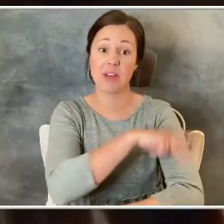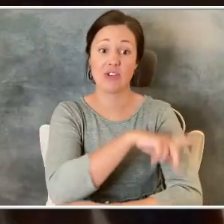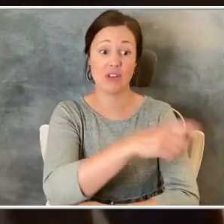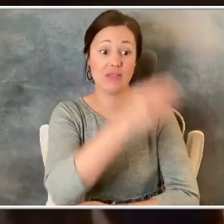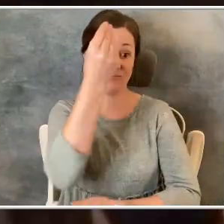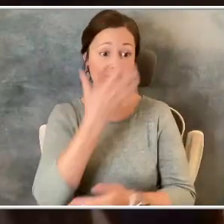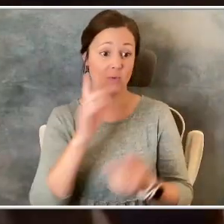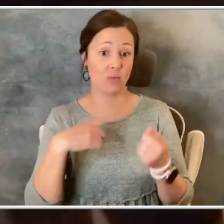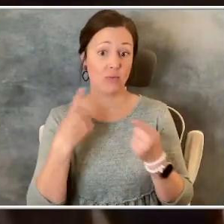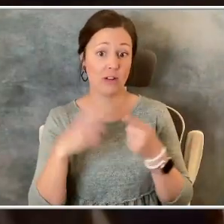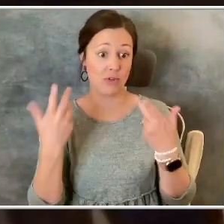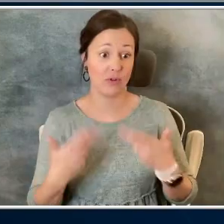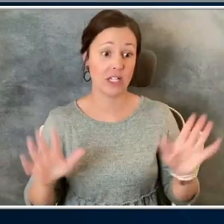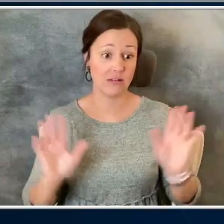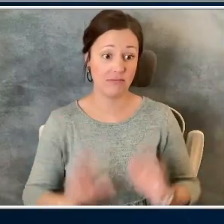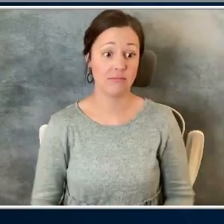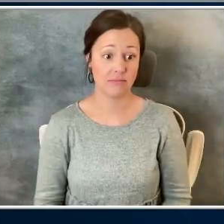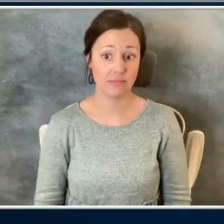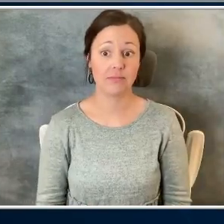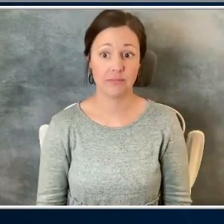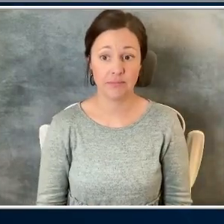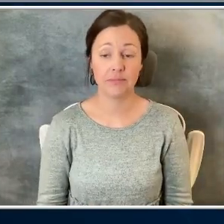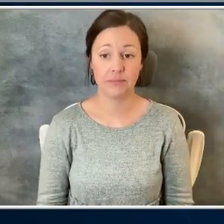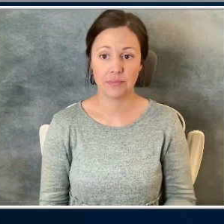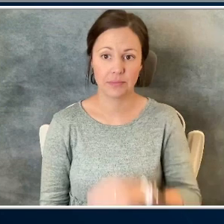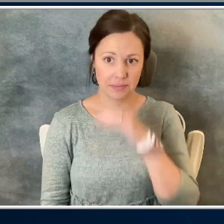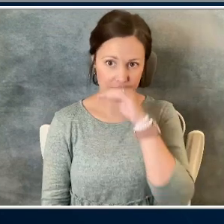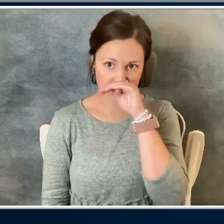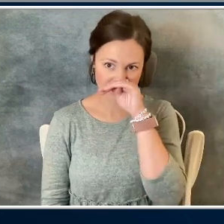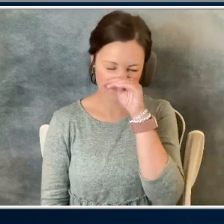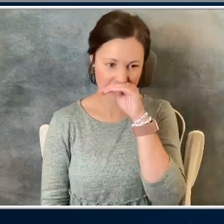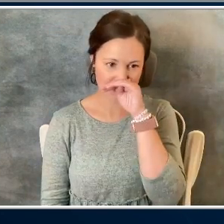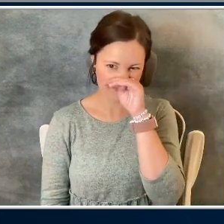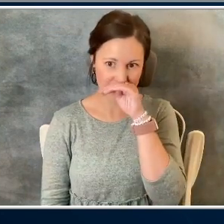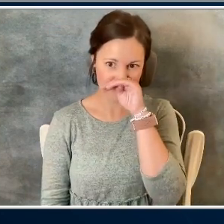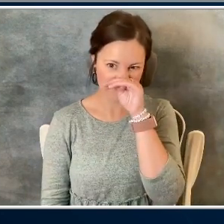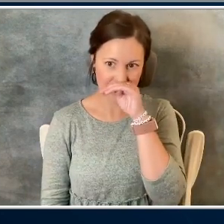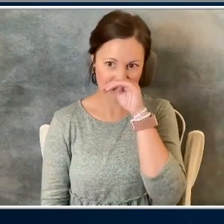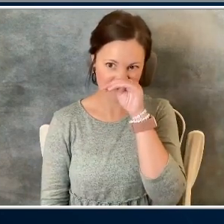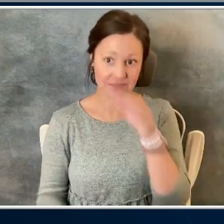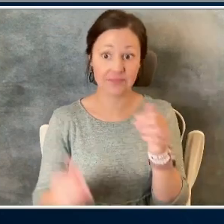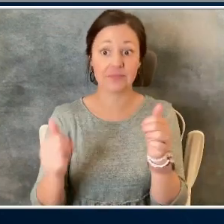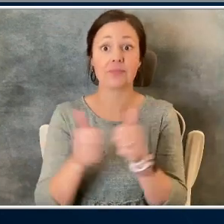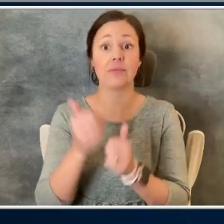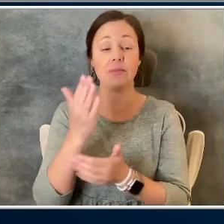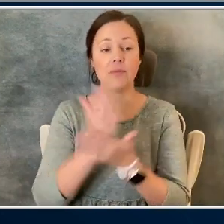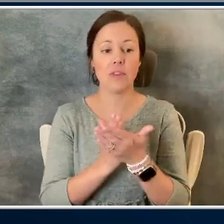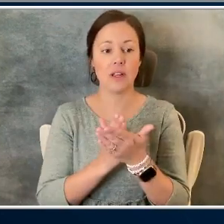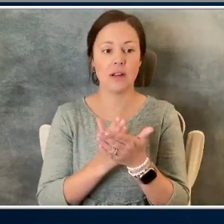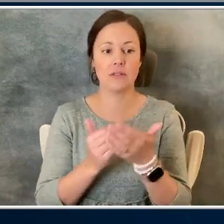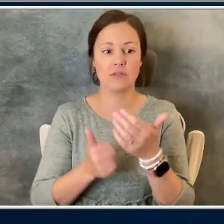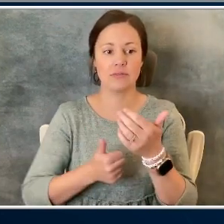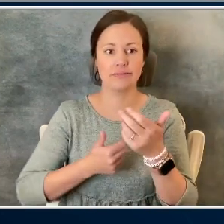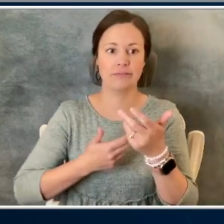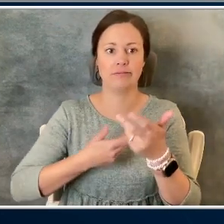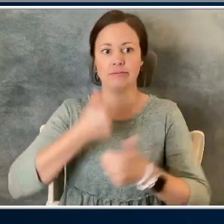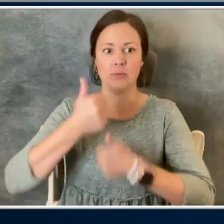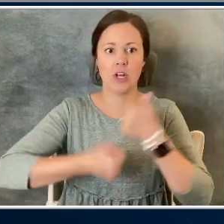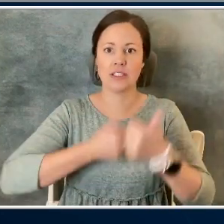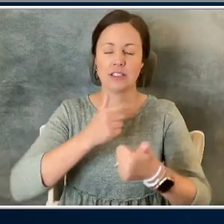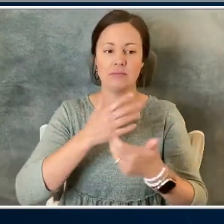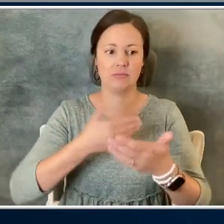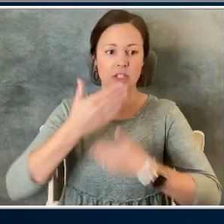done. So you can, with each process, essentially you're going to make things a little larger or a little